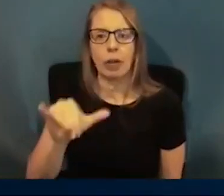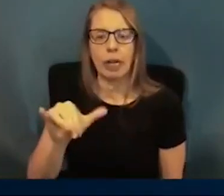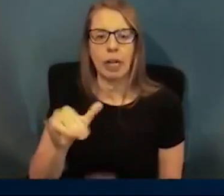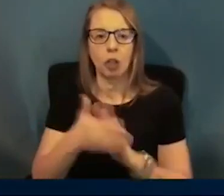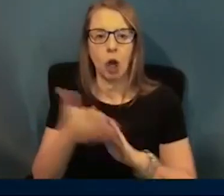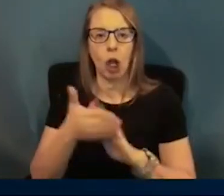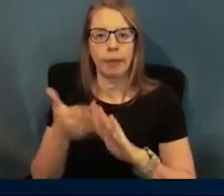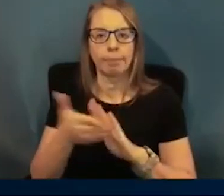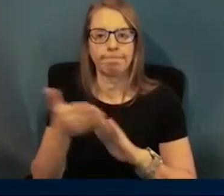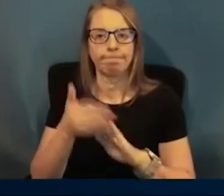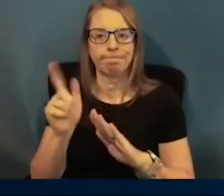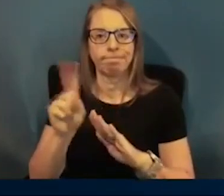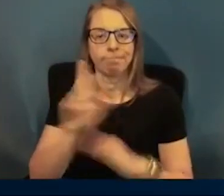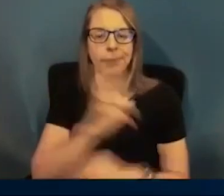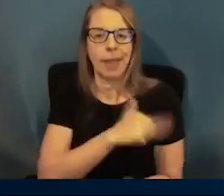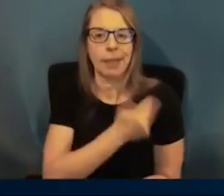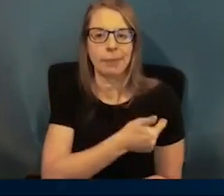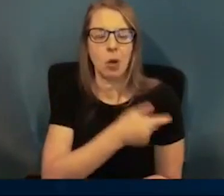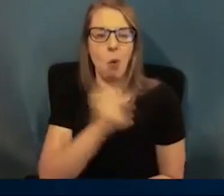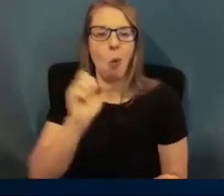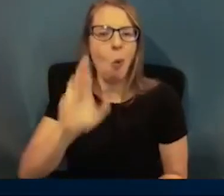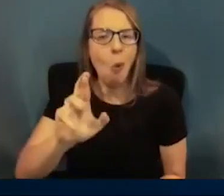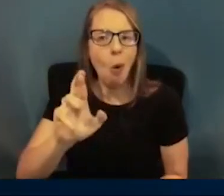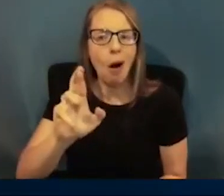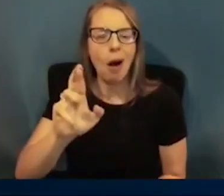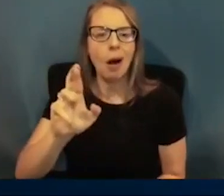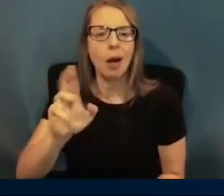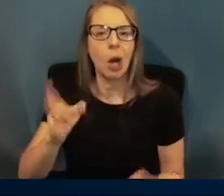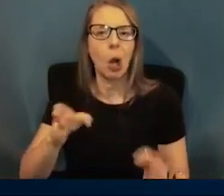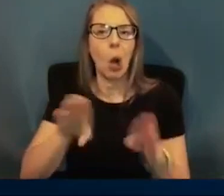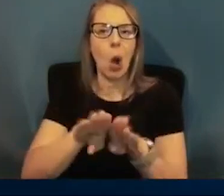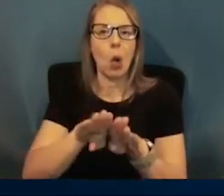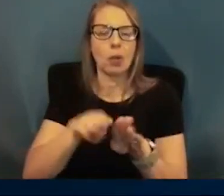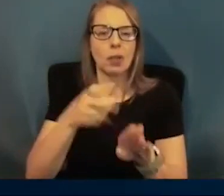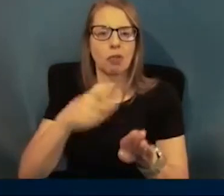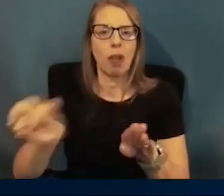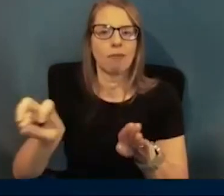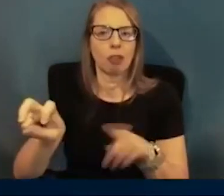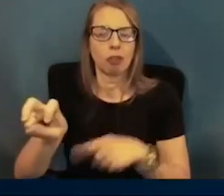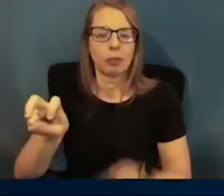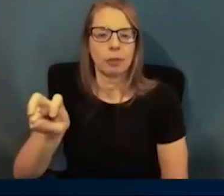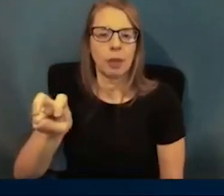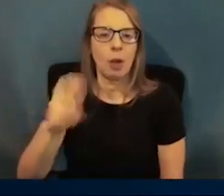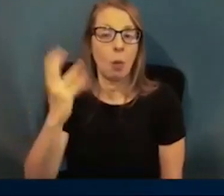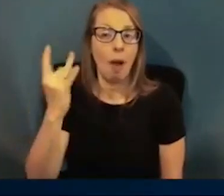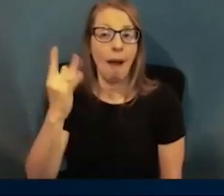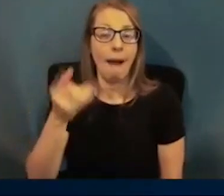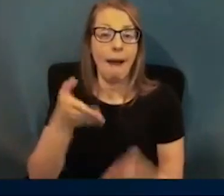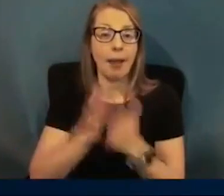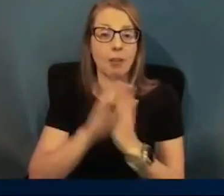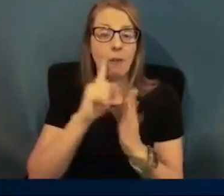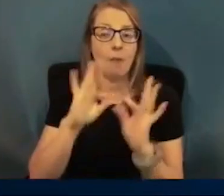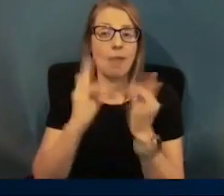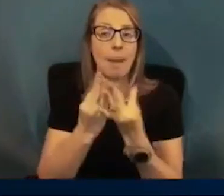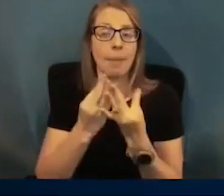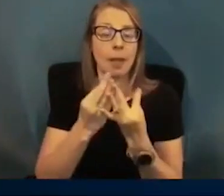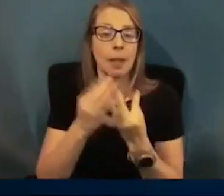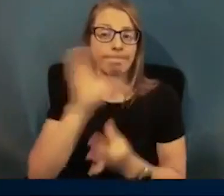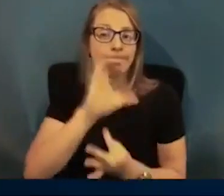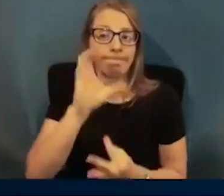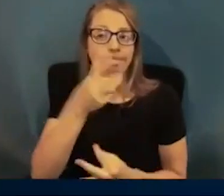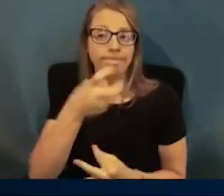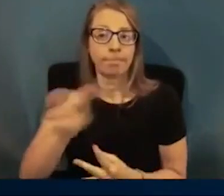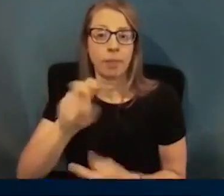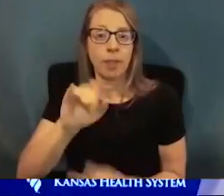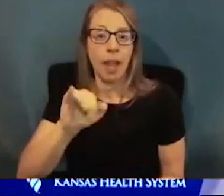the hospital, or is it completely closed to transfers? She's asking for a family seeking a transfer from the ICU in